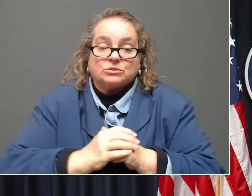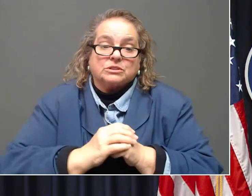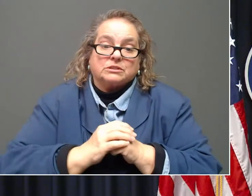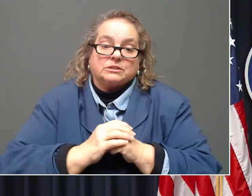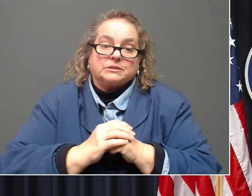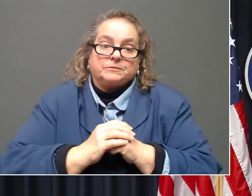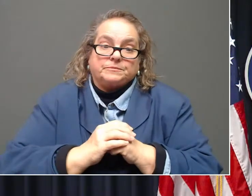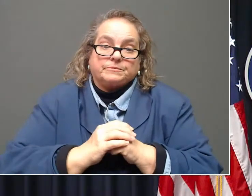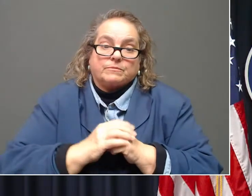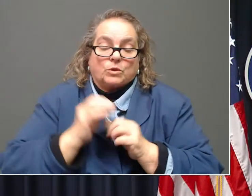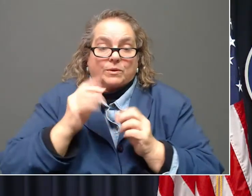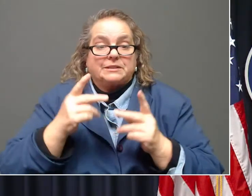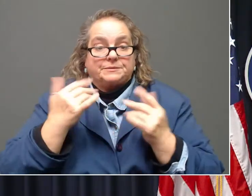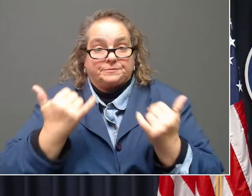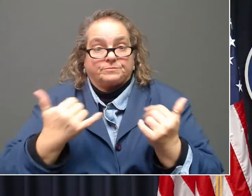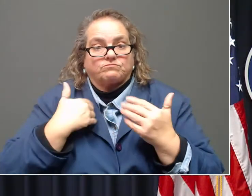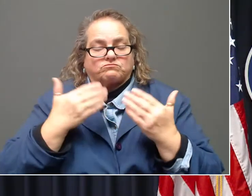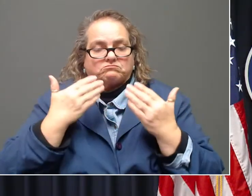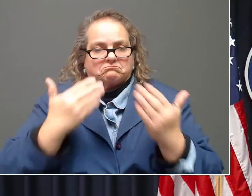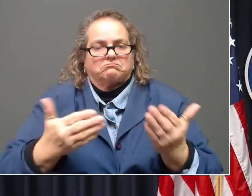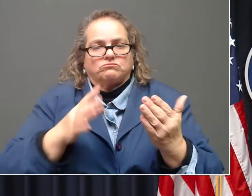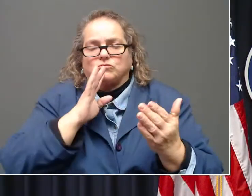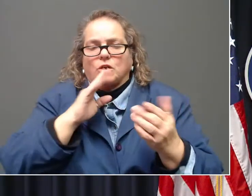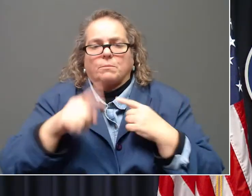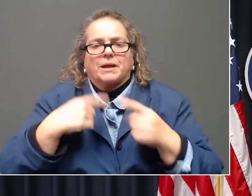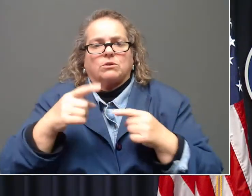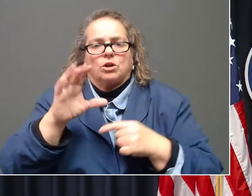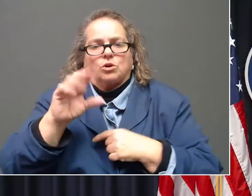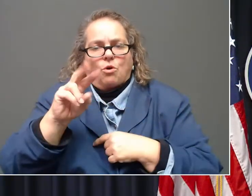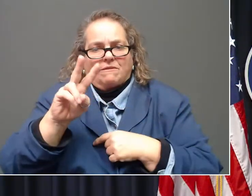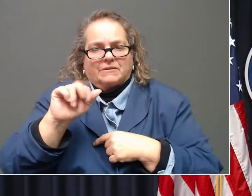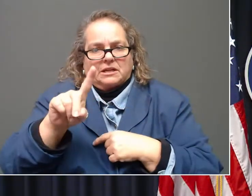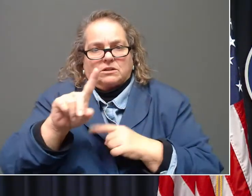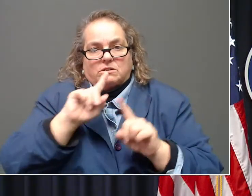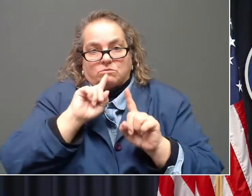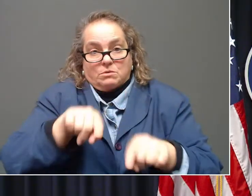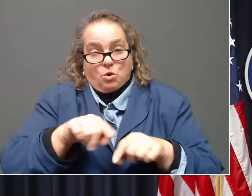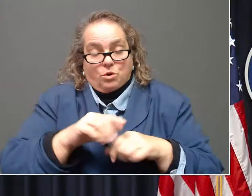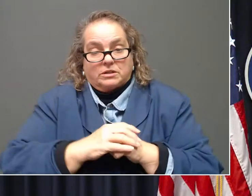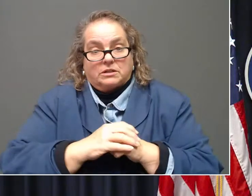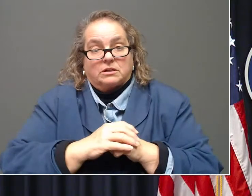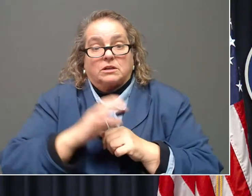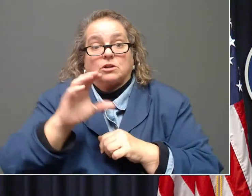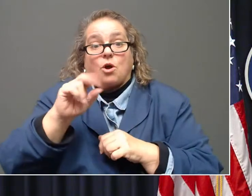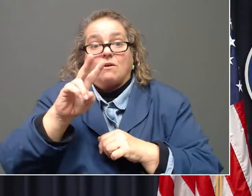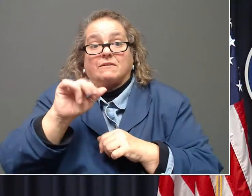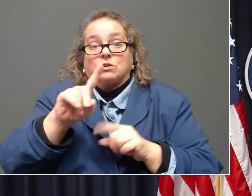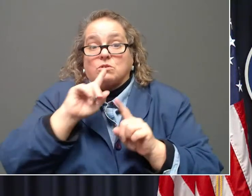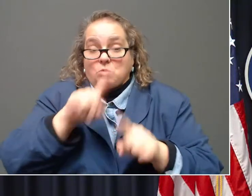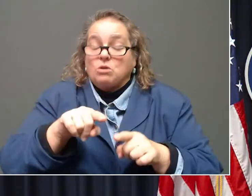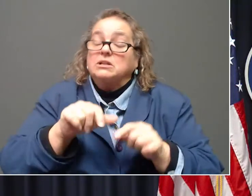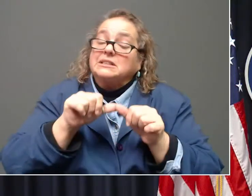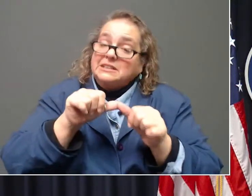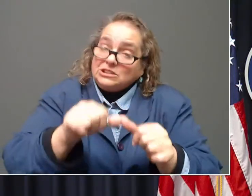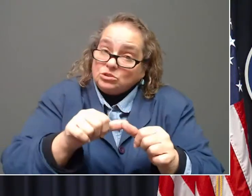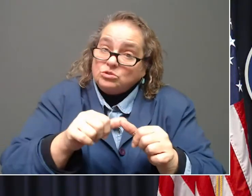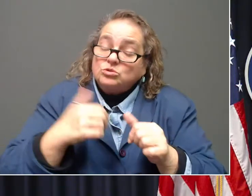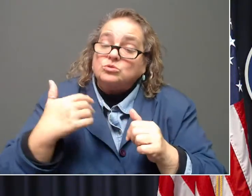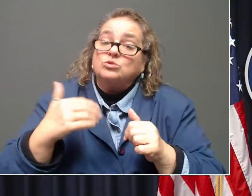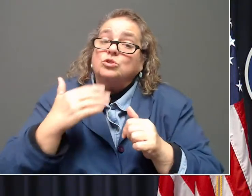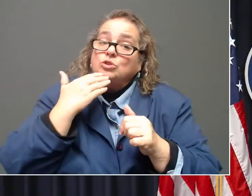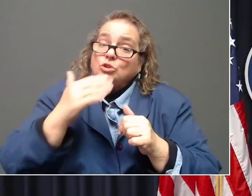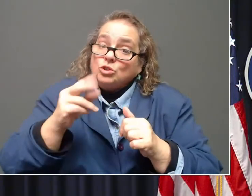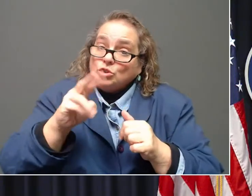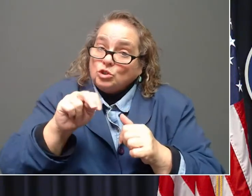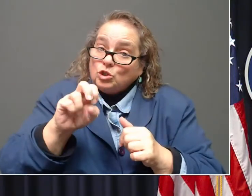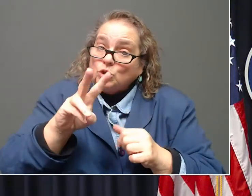let's move into our COVID report. Our COVID report continues to have good news in everything but our number